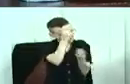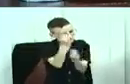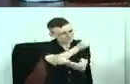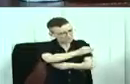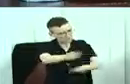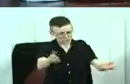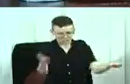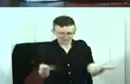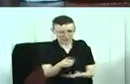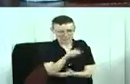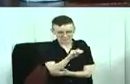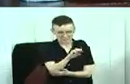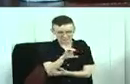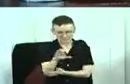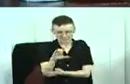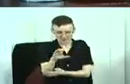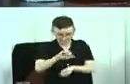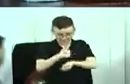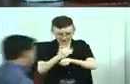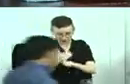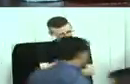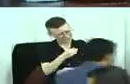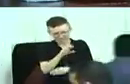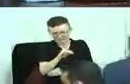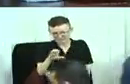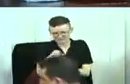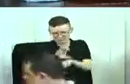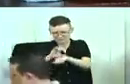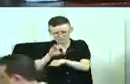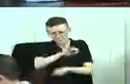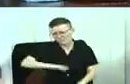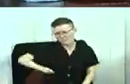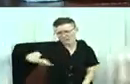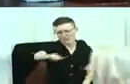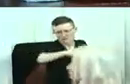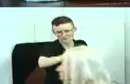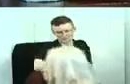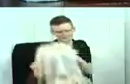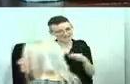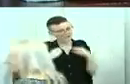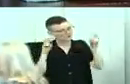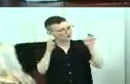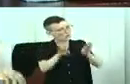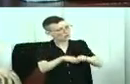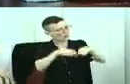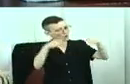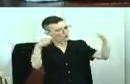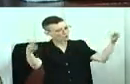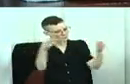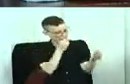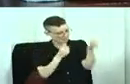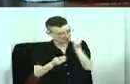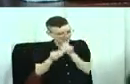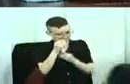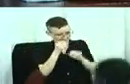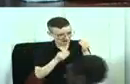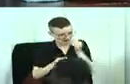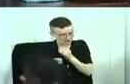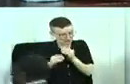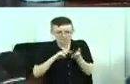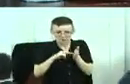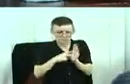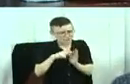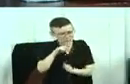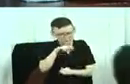well as at MCCs all around the world, we celebrate an open communion. That means you don't have to be